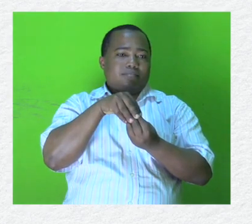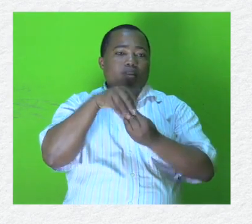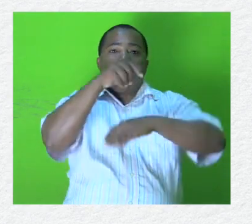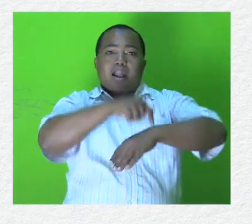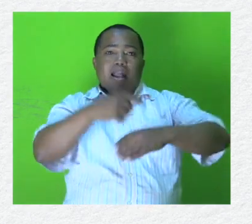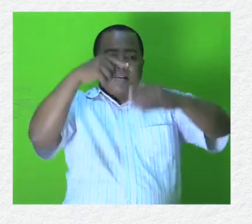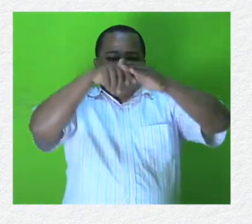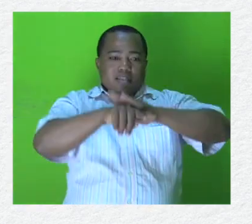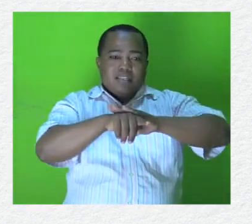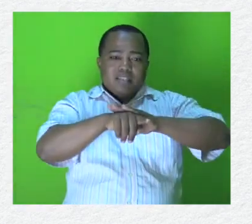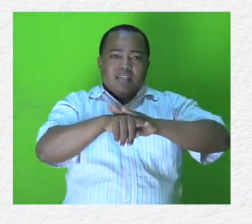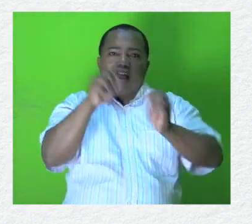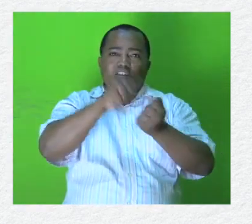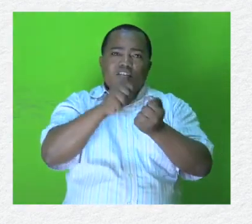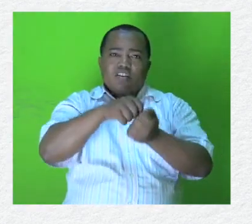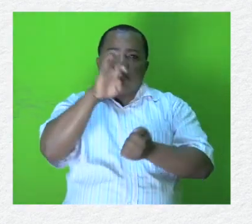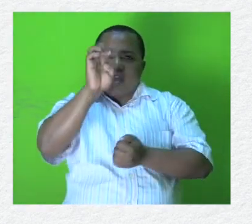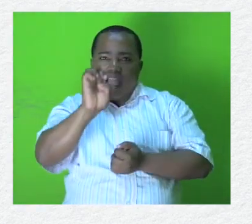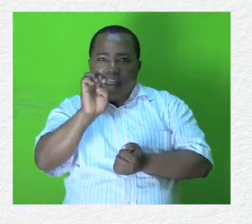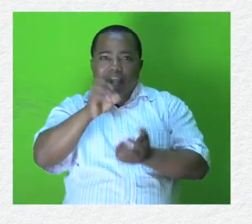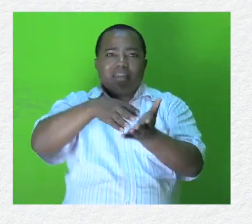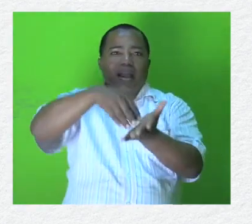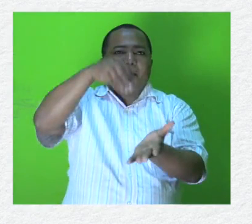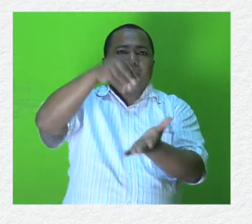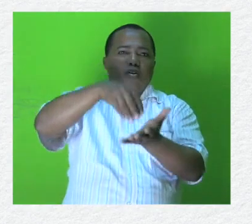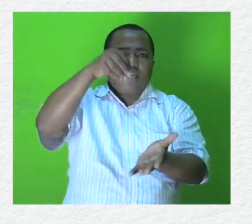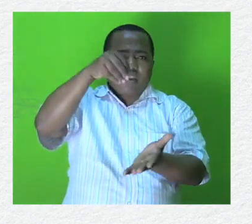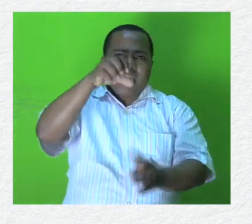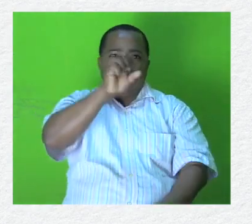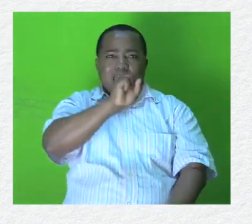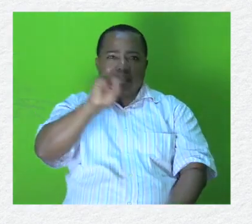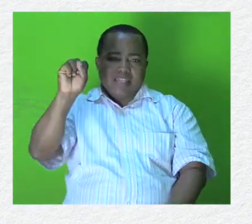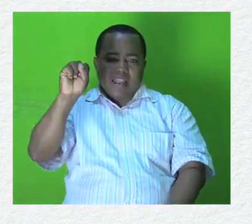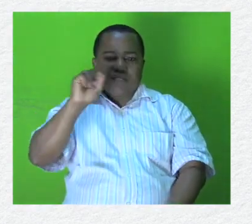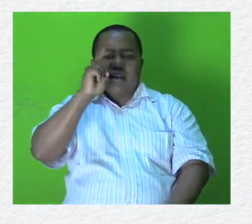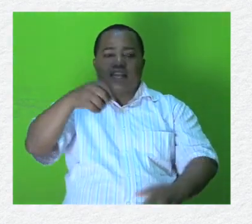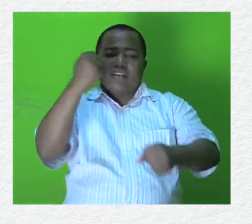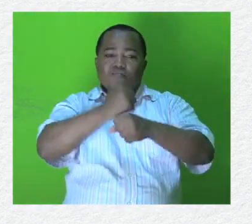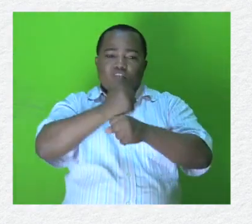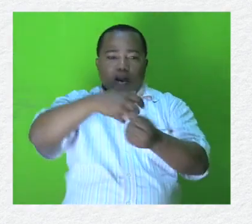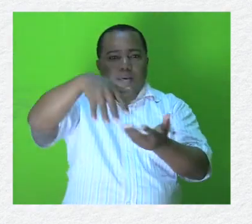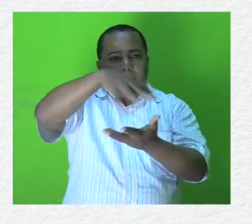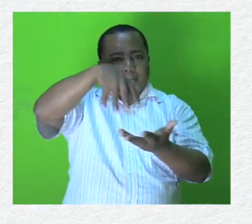When we put iron filling and sulfur powder together, they will form a